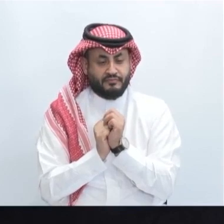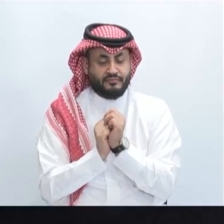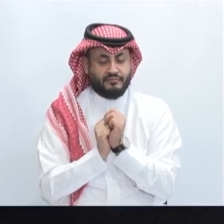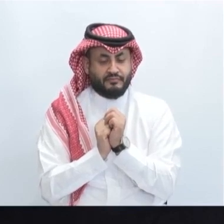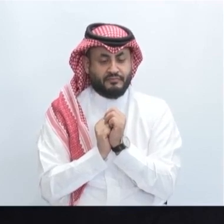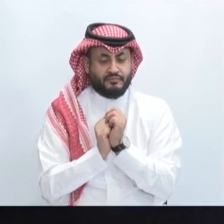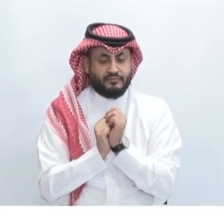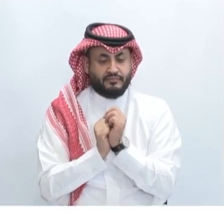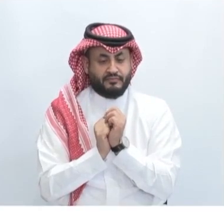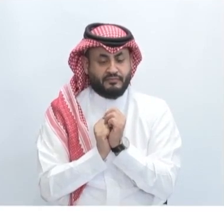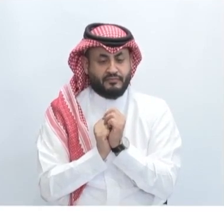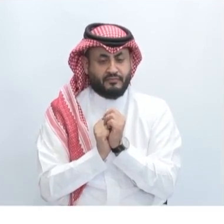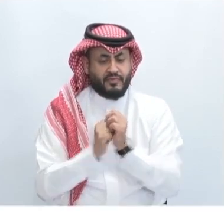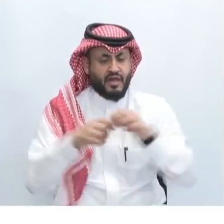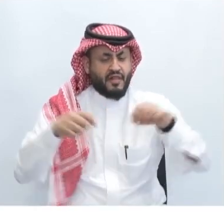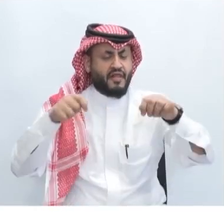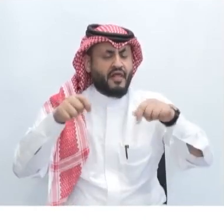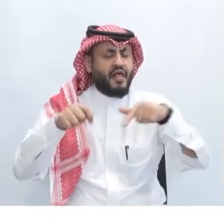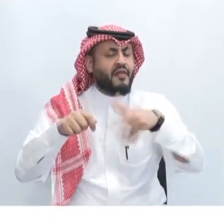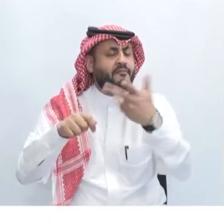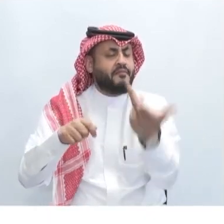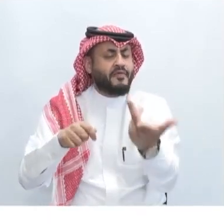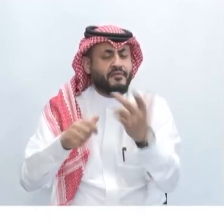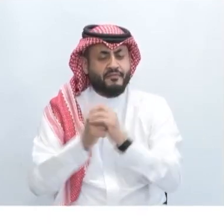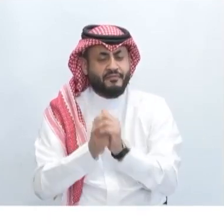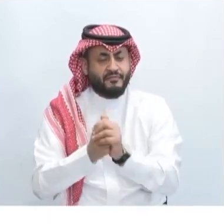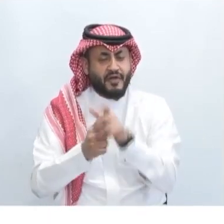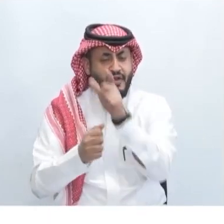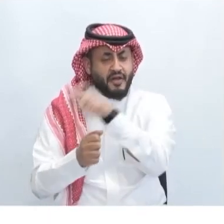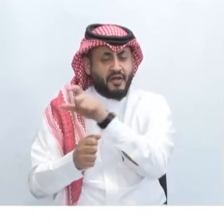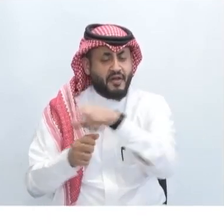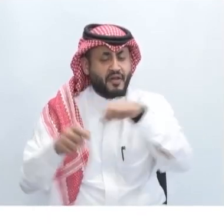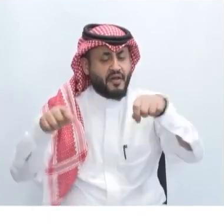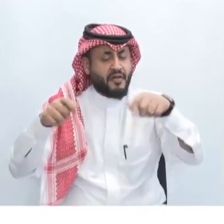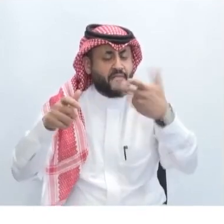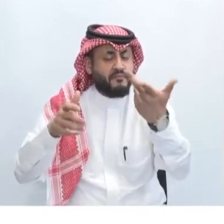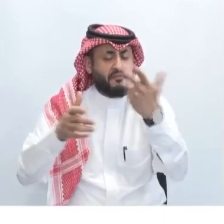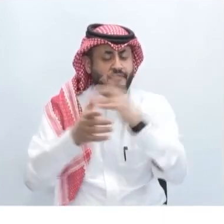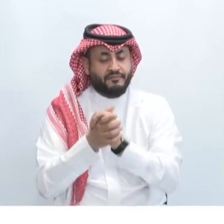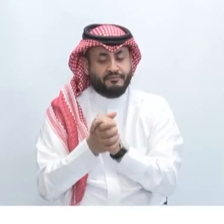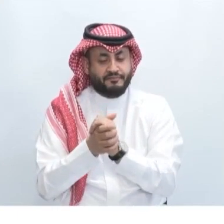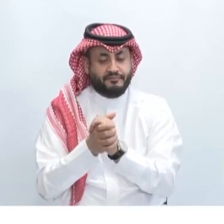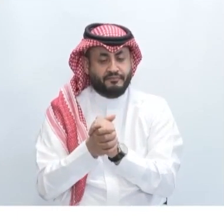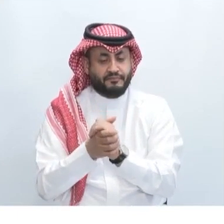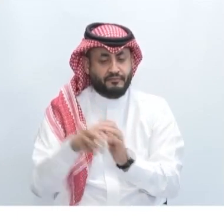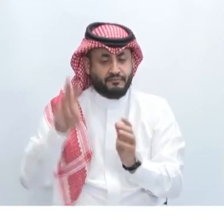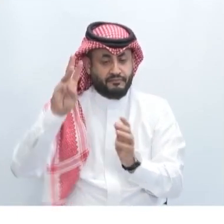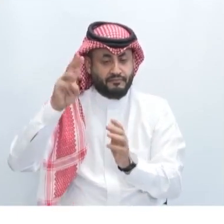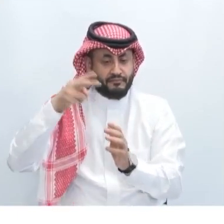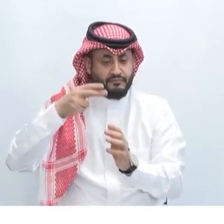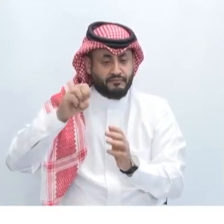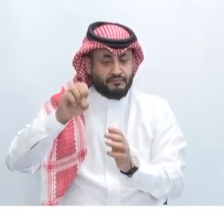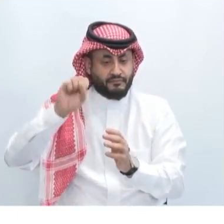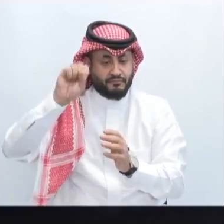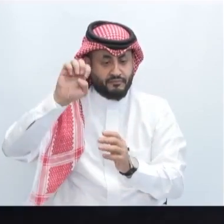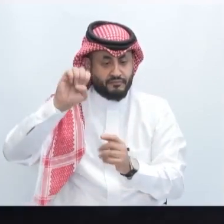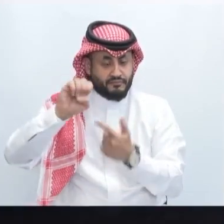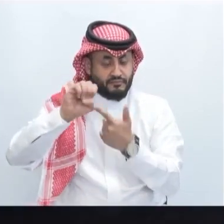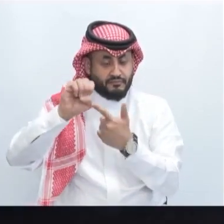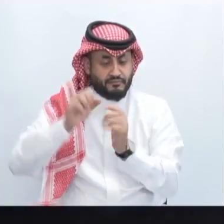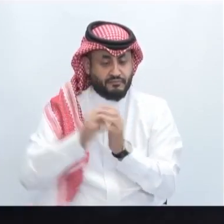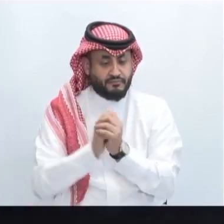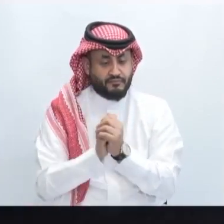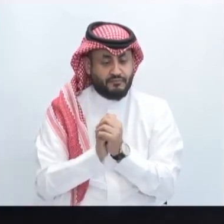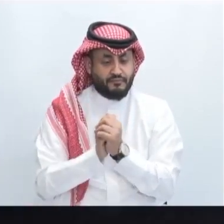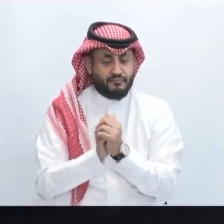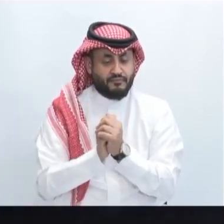lesson is to ask and say whose something is. And how to ask about this? Only